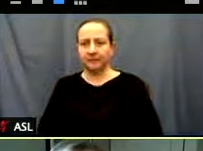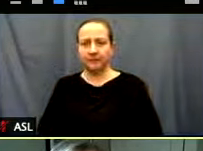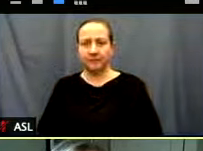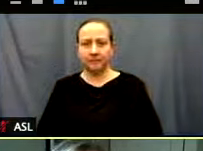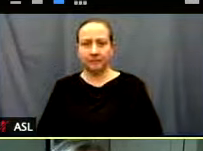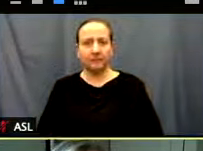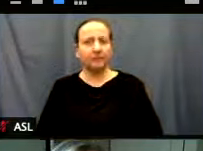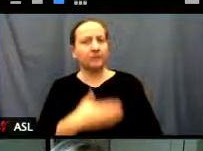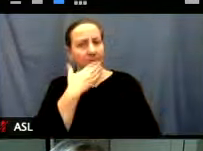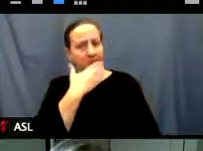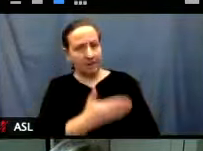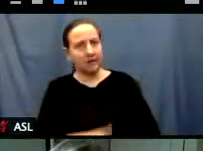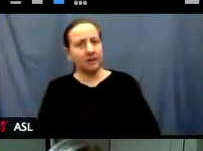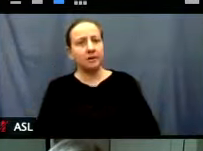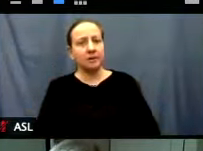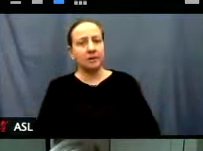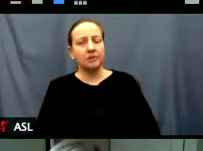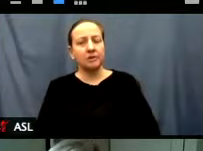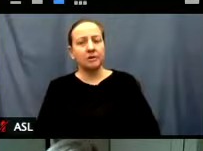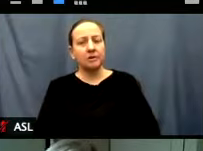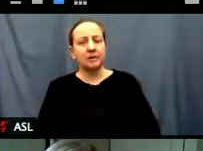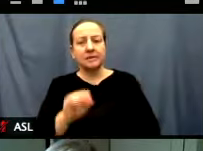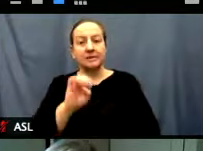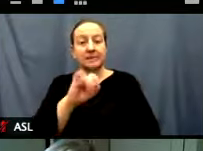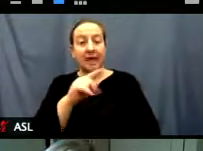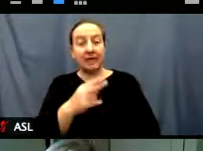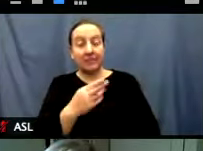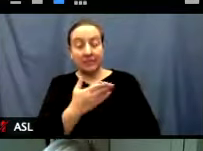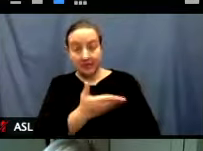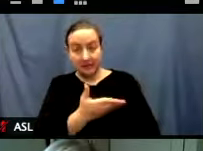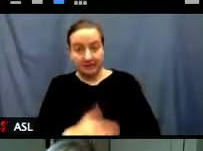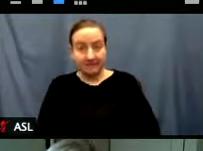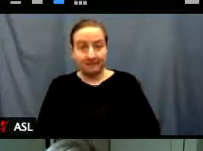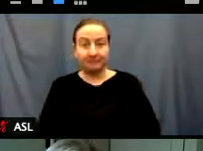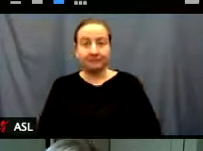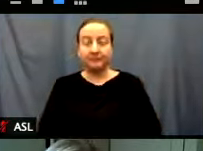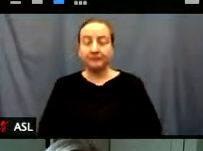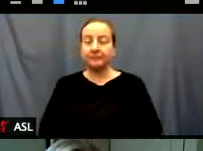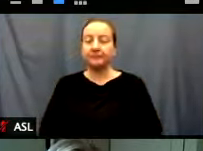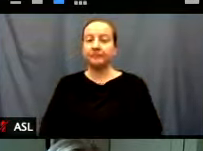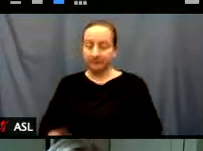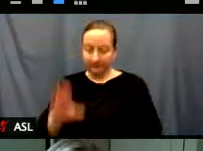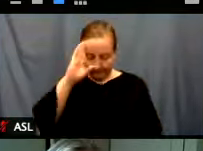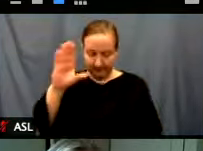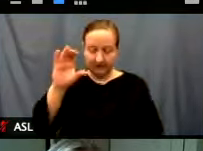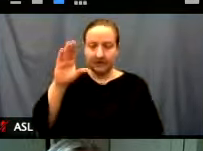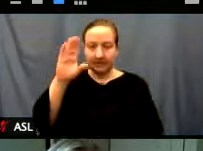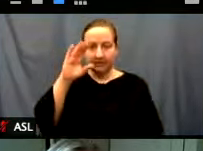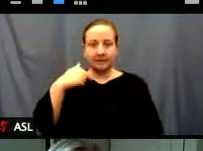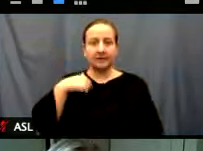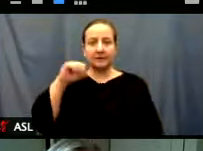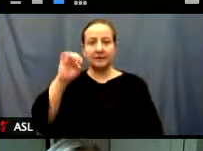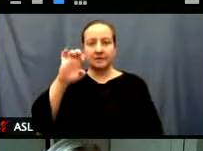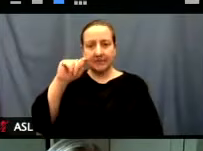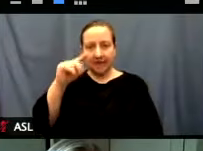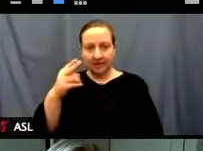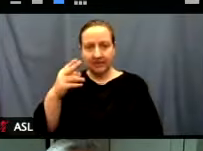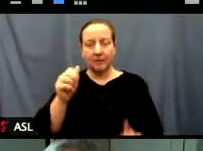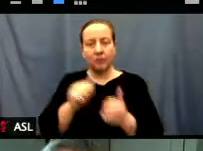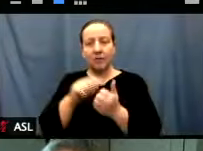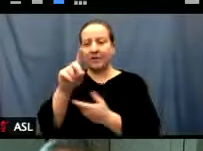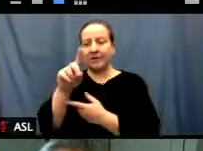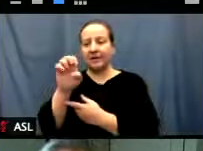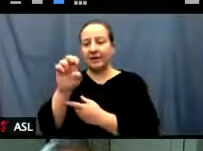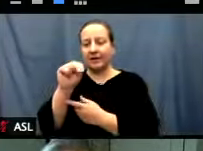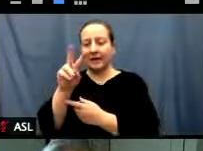Great, thank you. Seth, I'm going to take it to you, and if you could say which outlet that you're with. Hi, guys. This is Seth Klayman with the Denver